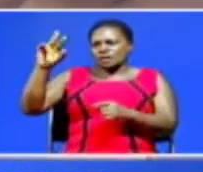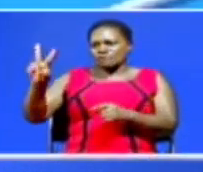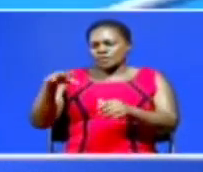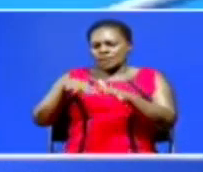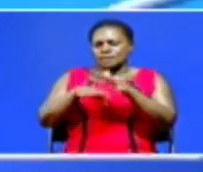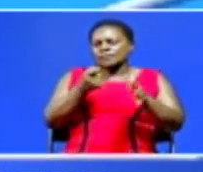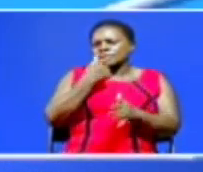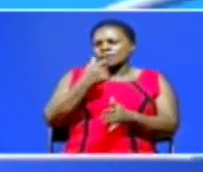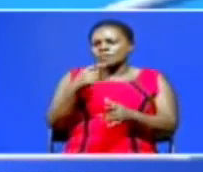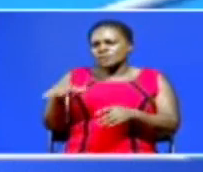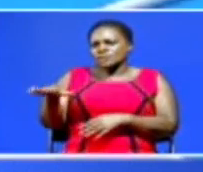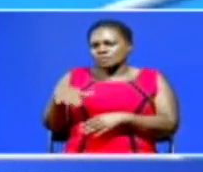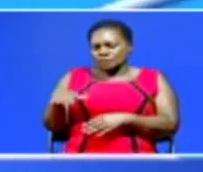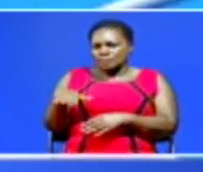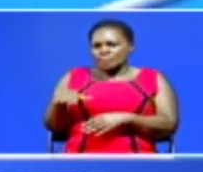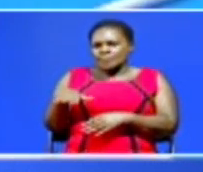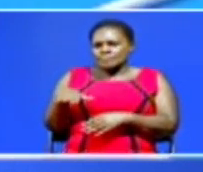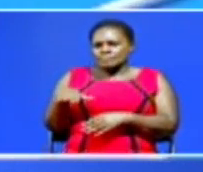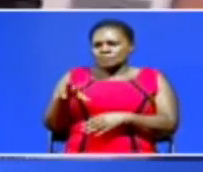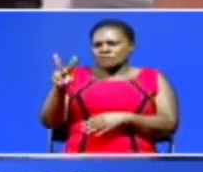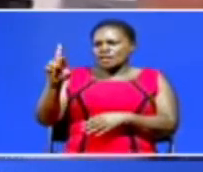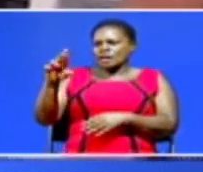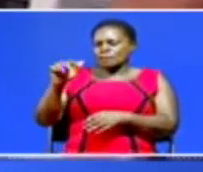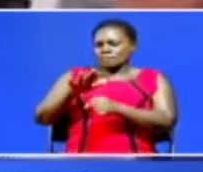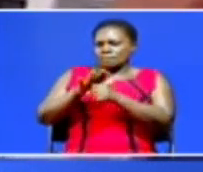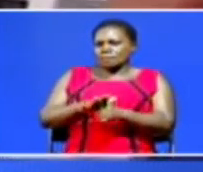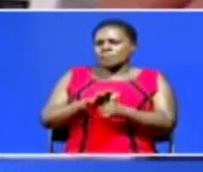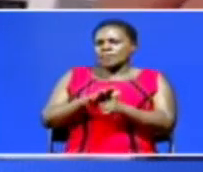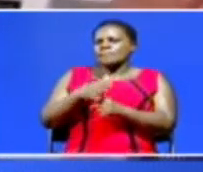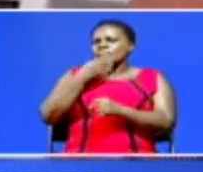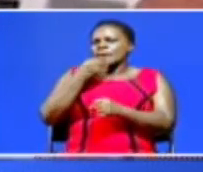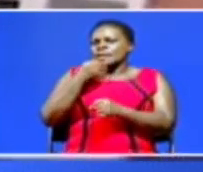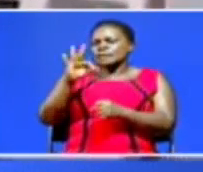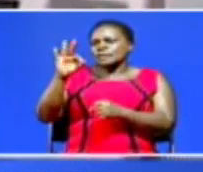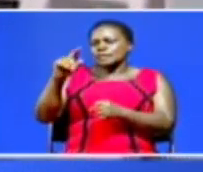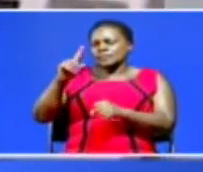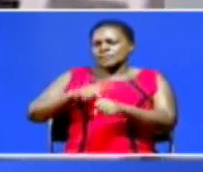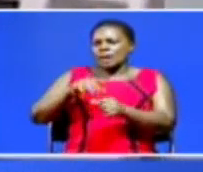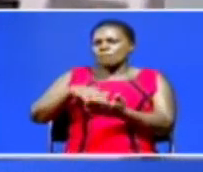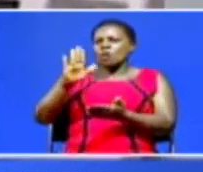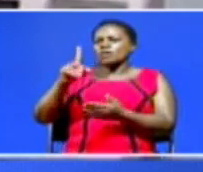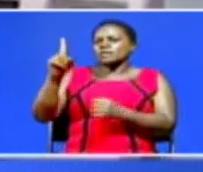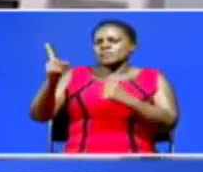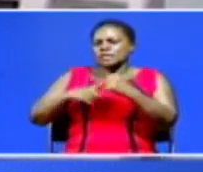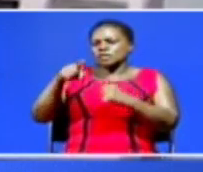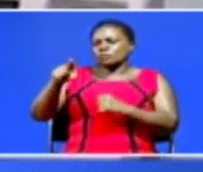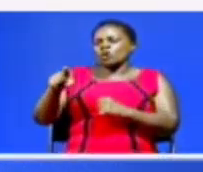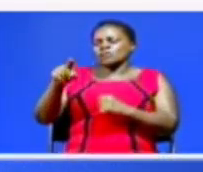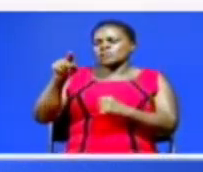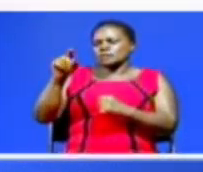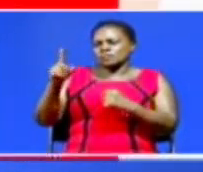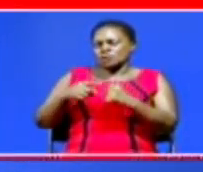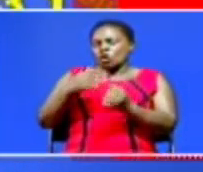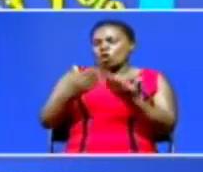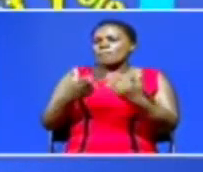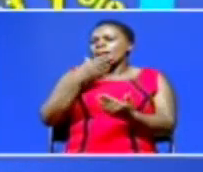access treatment and viral loads are suppressed, prevalence rate among females is three times higher at 6.6% compared